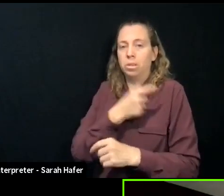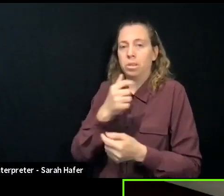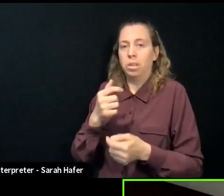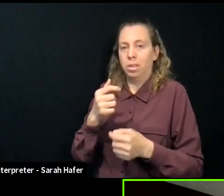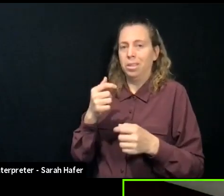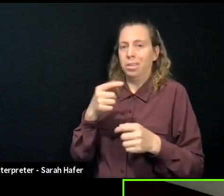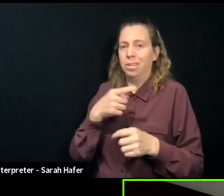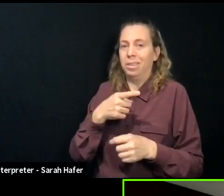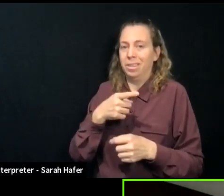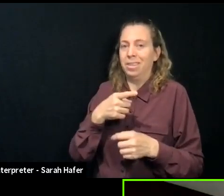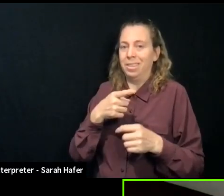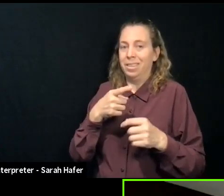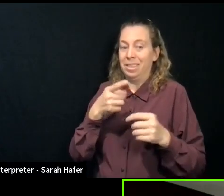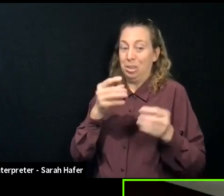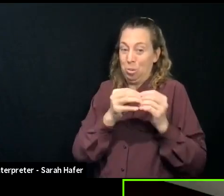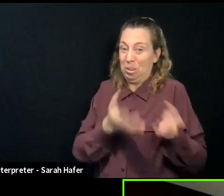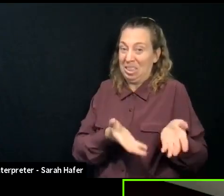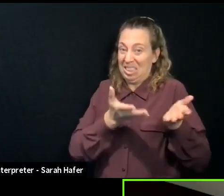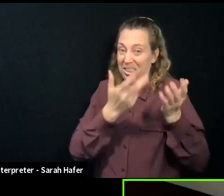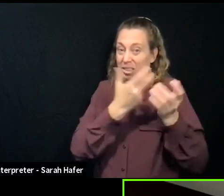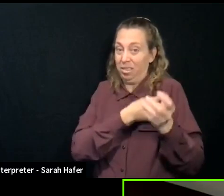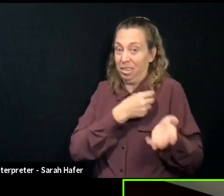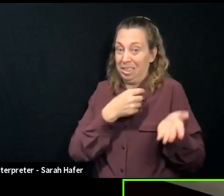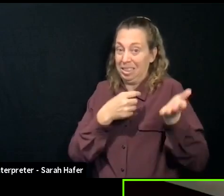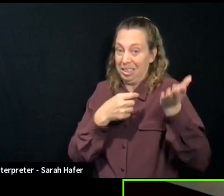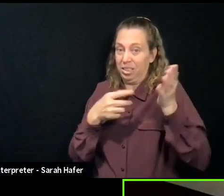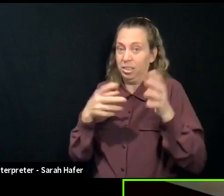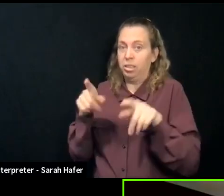are for new variants to emerge.